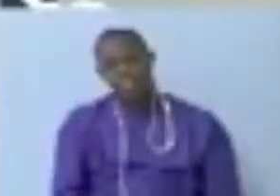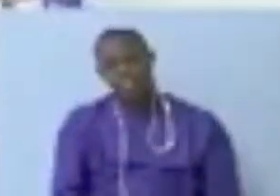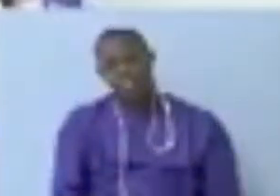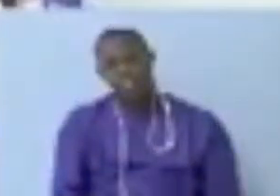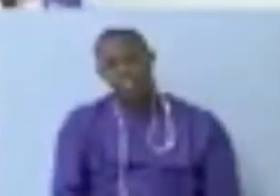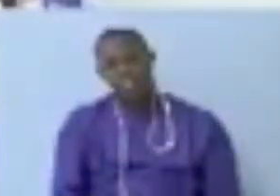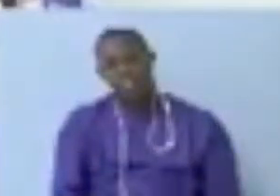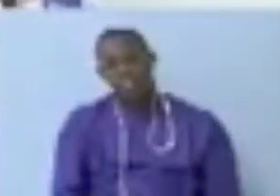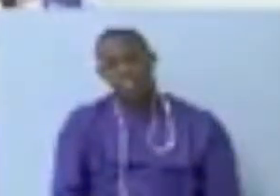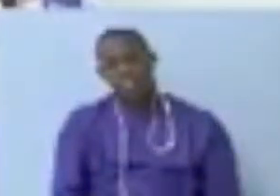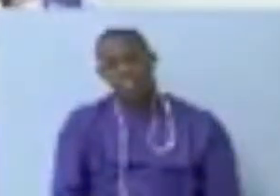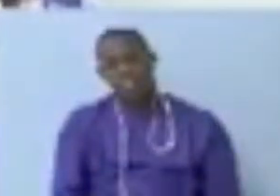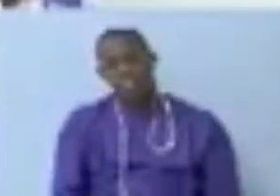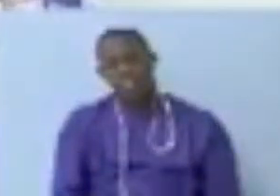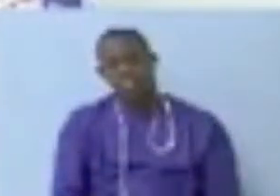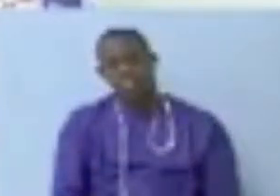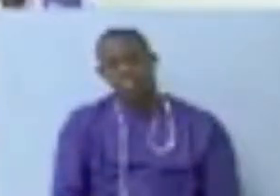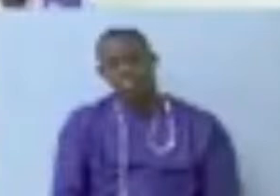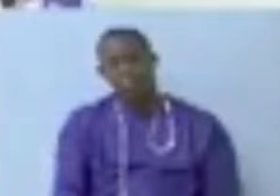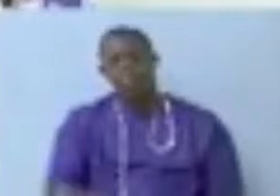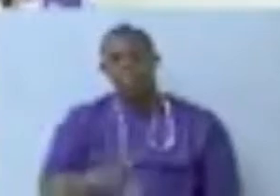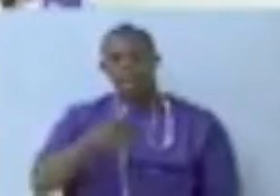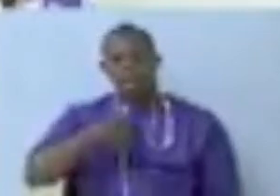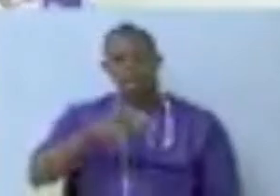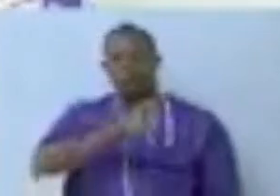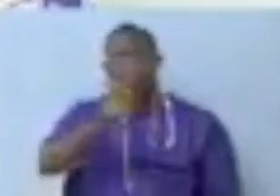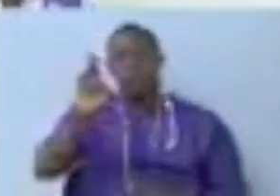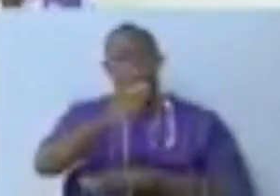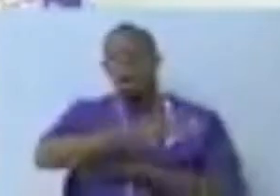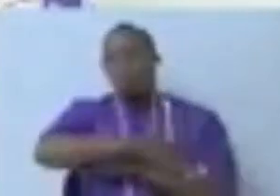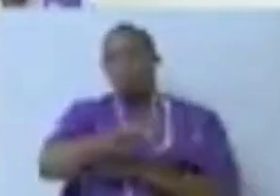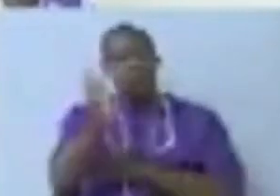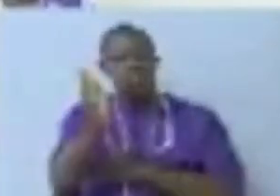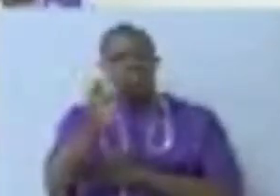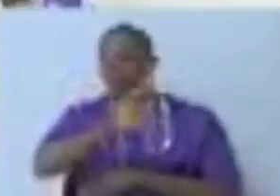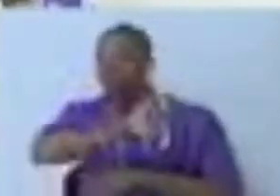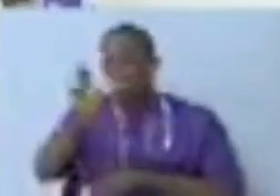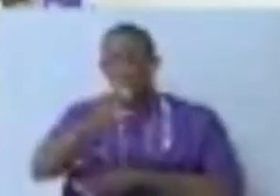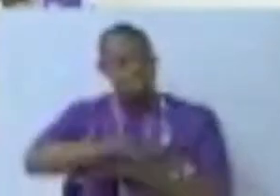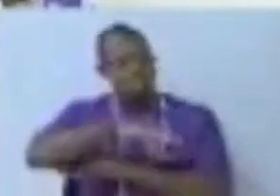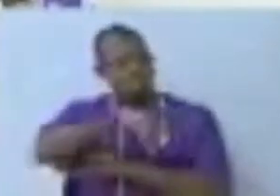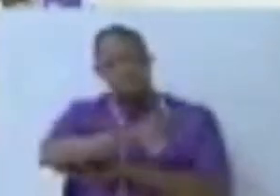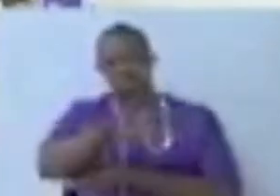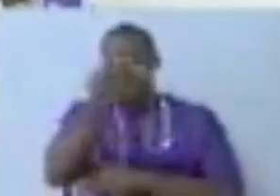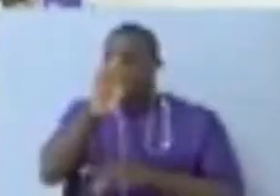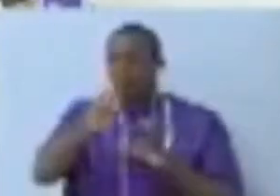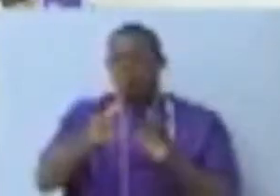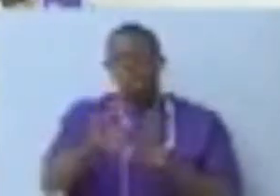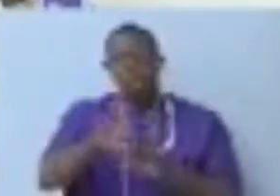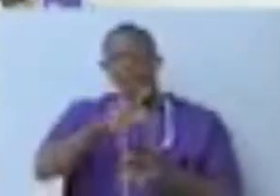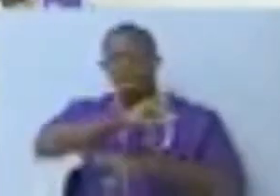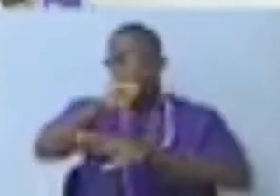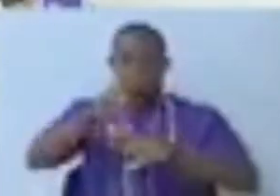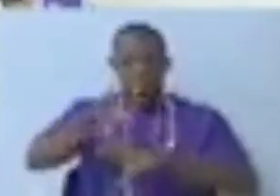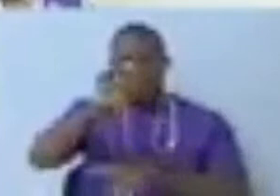I do not open or close any gate at the NIA. Anybody at the NIA.